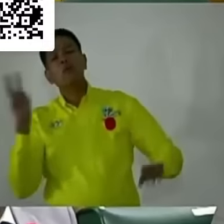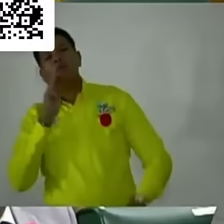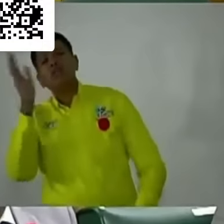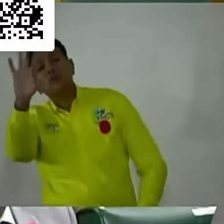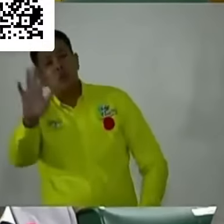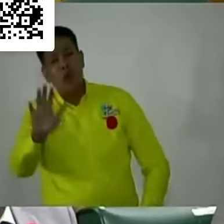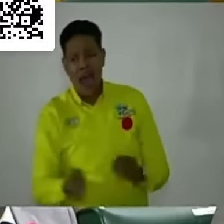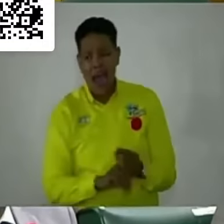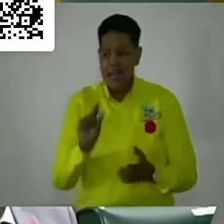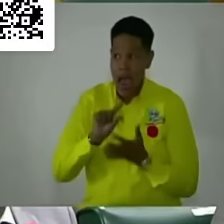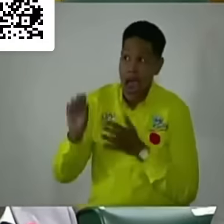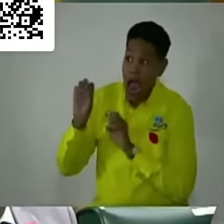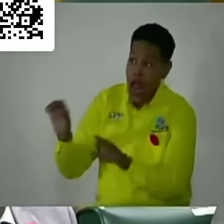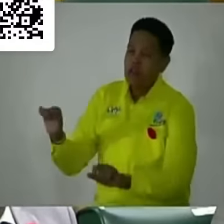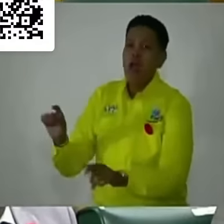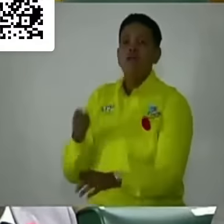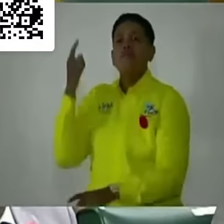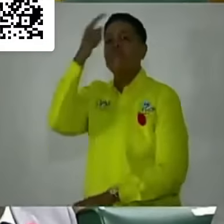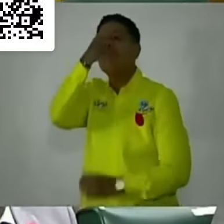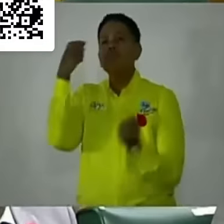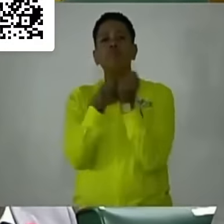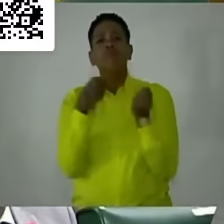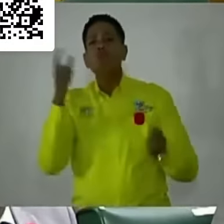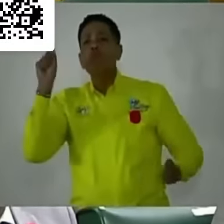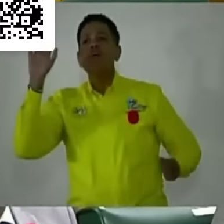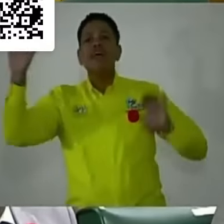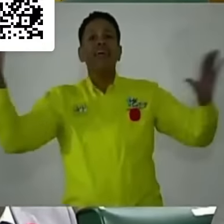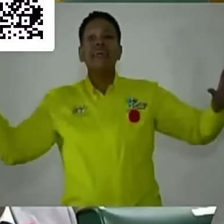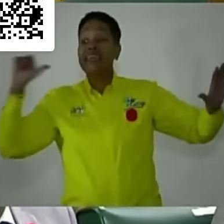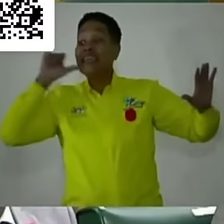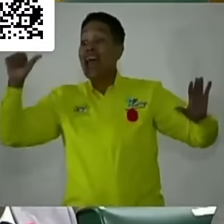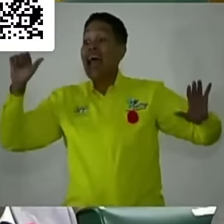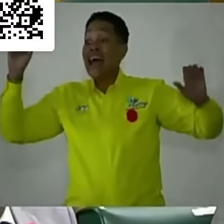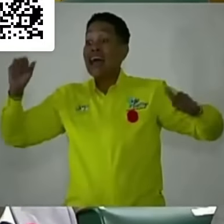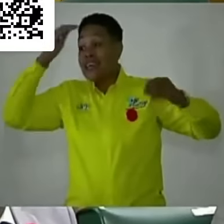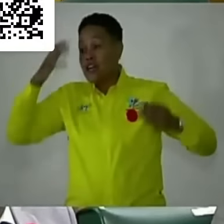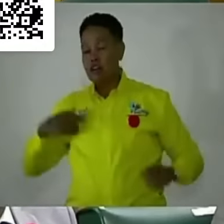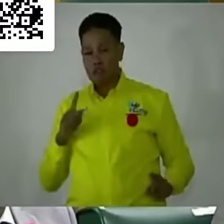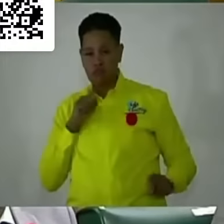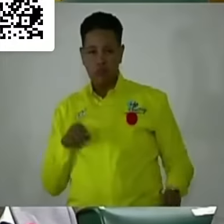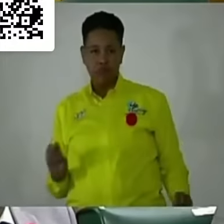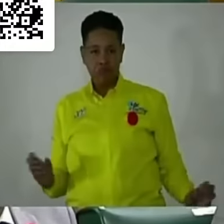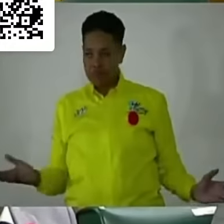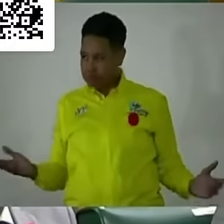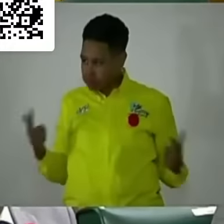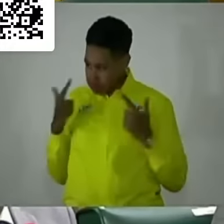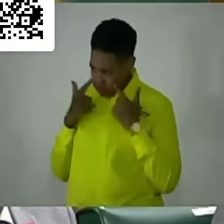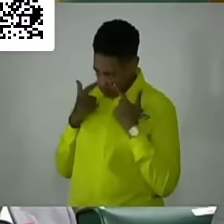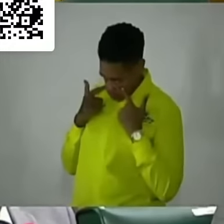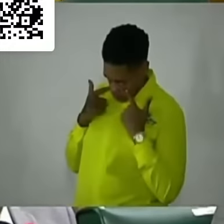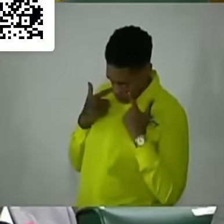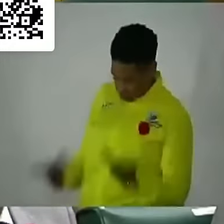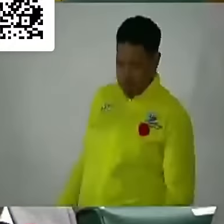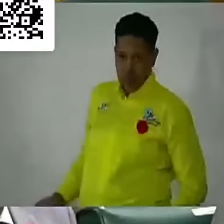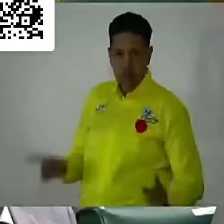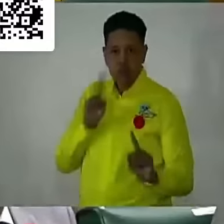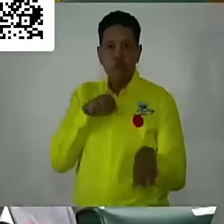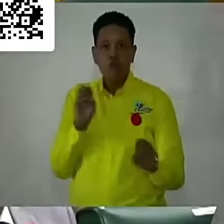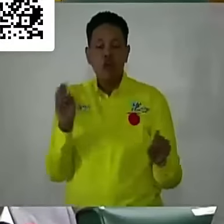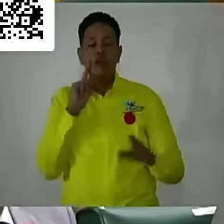little allocation can go as far as possible. Not even the courtesy of a response from the company as the